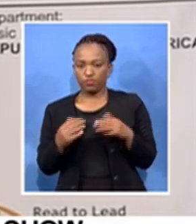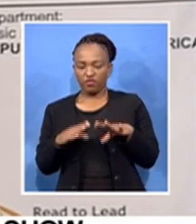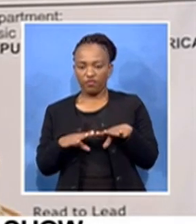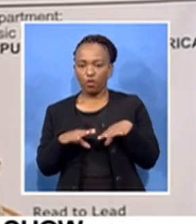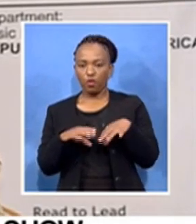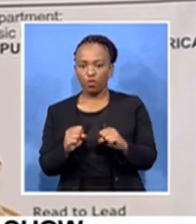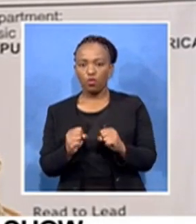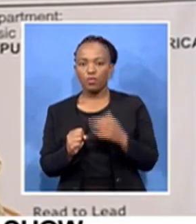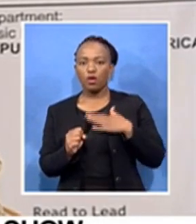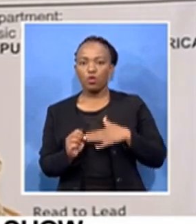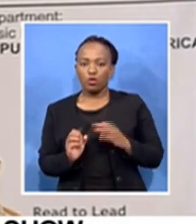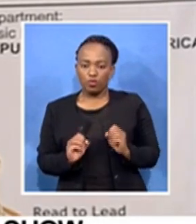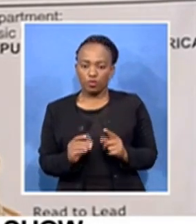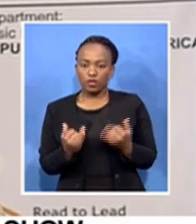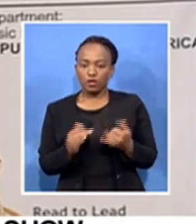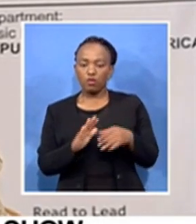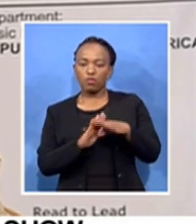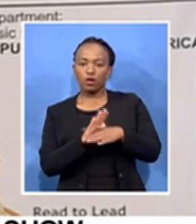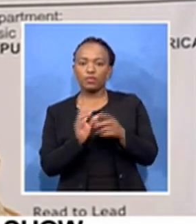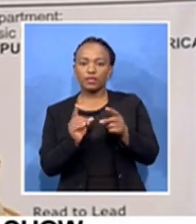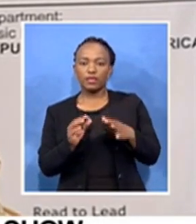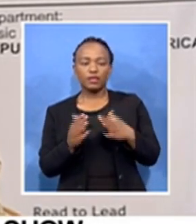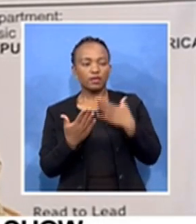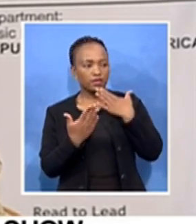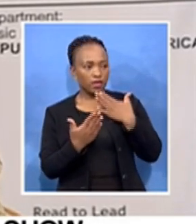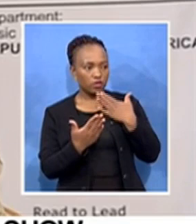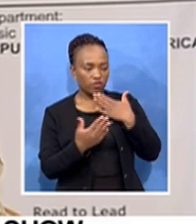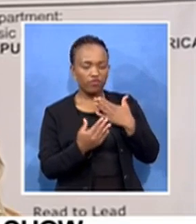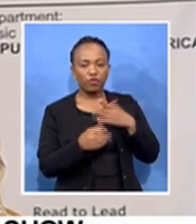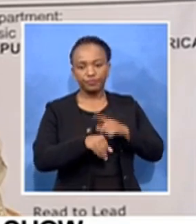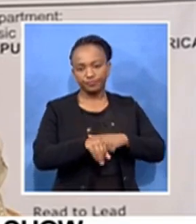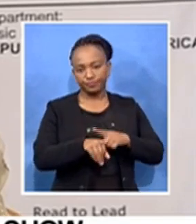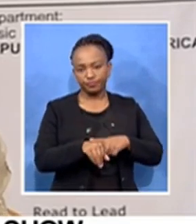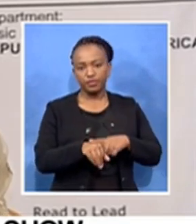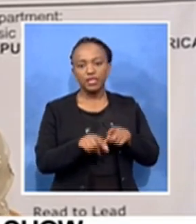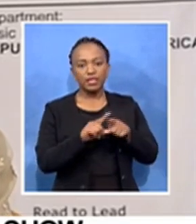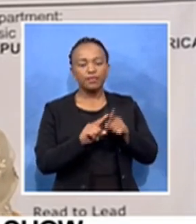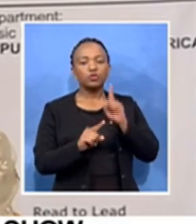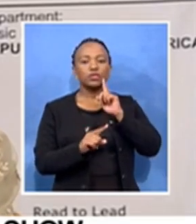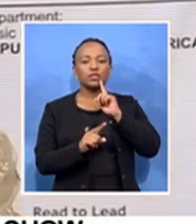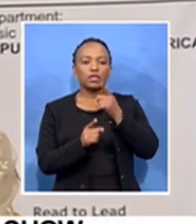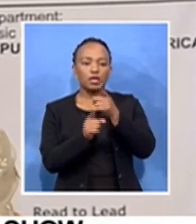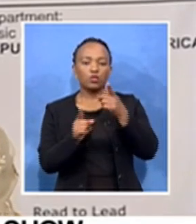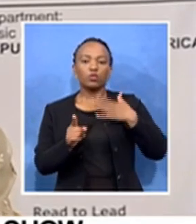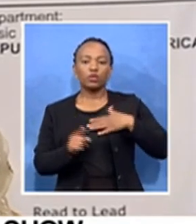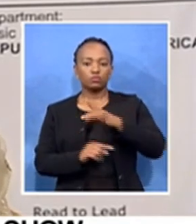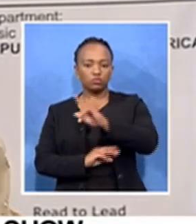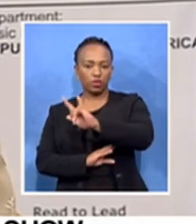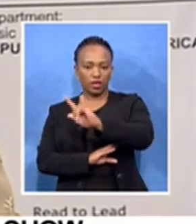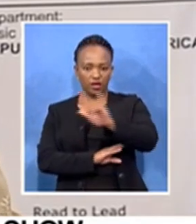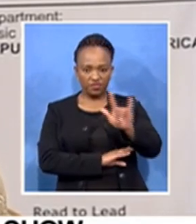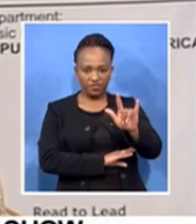the opportunity and say to our teachers, we honor them, we appreciate them, we value them,